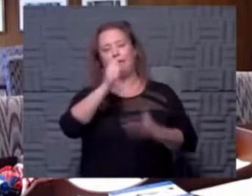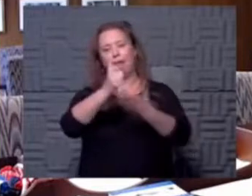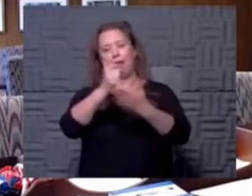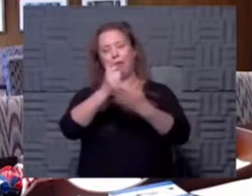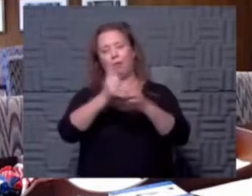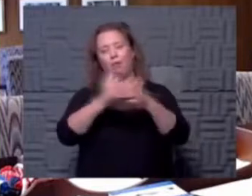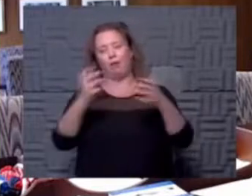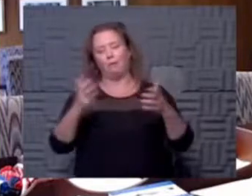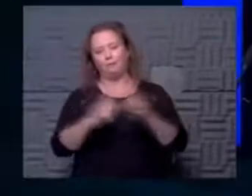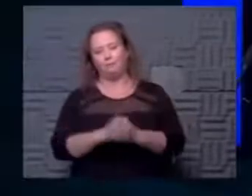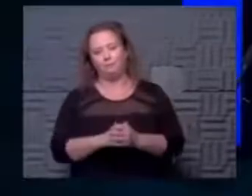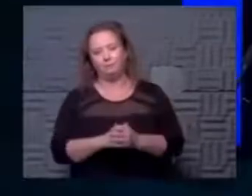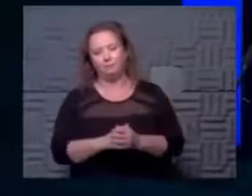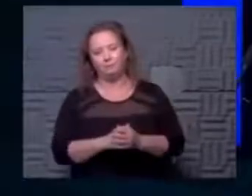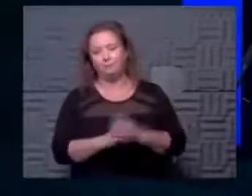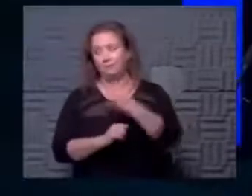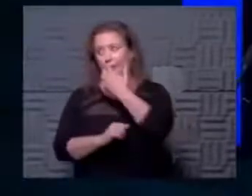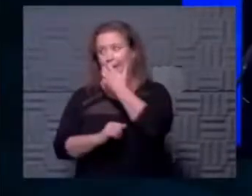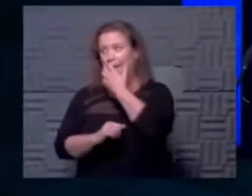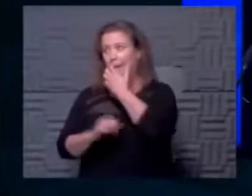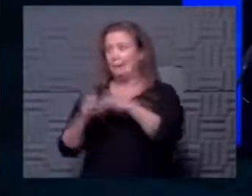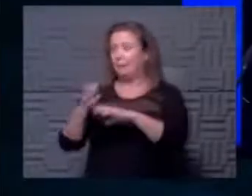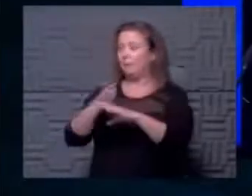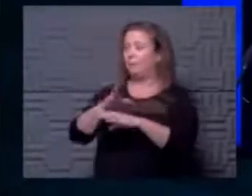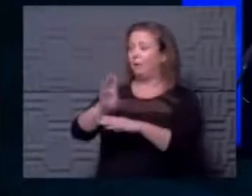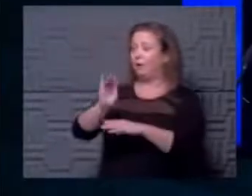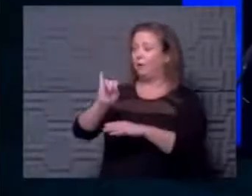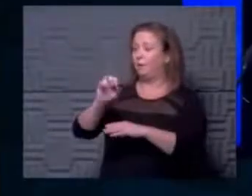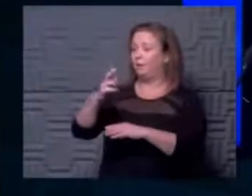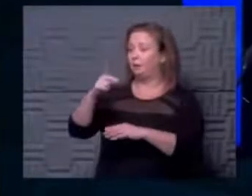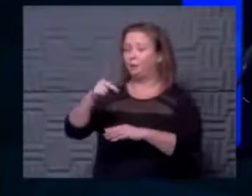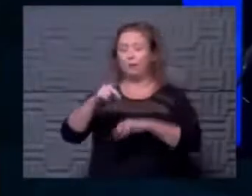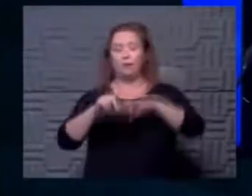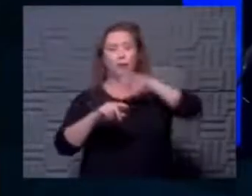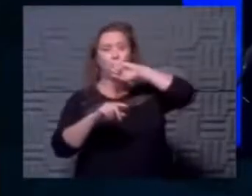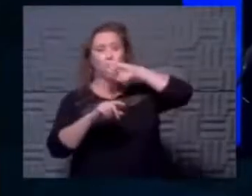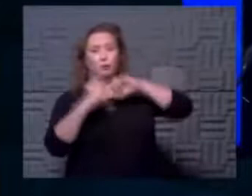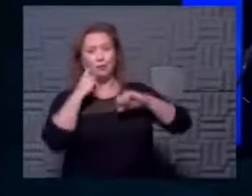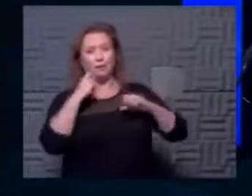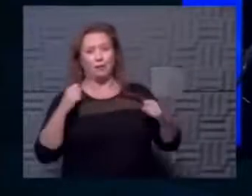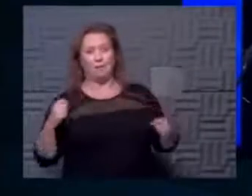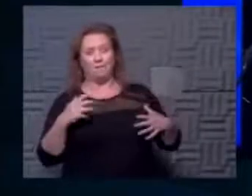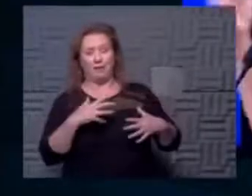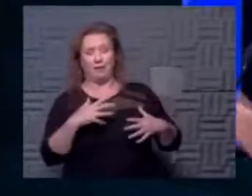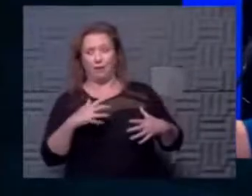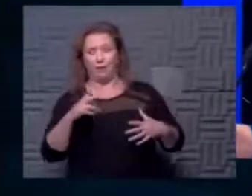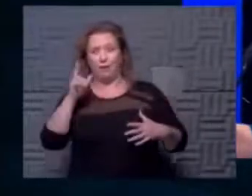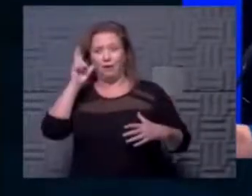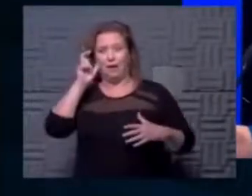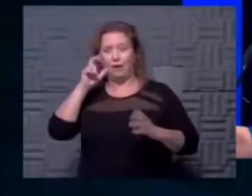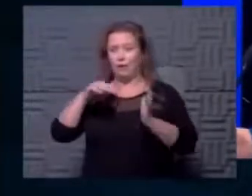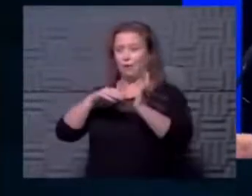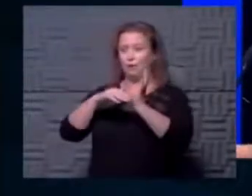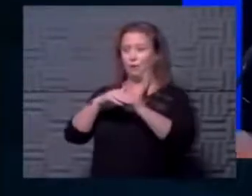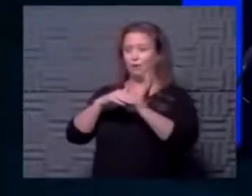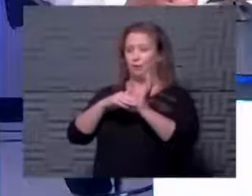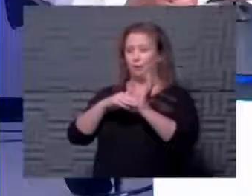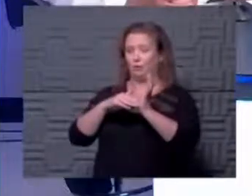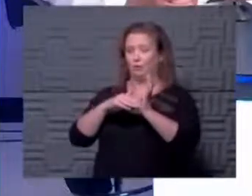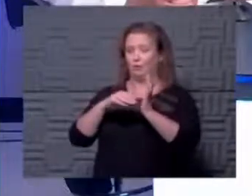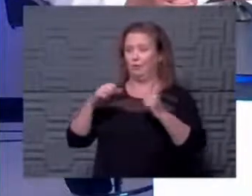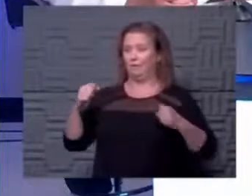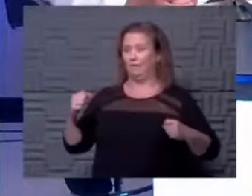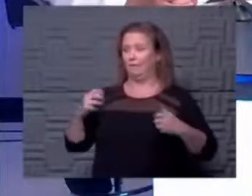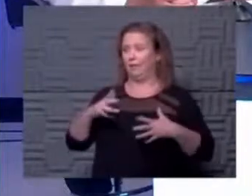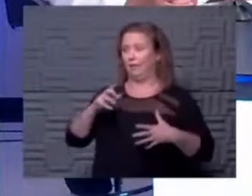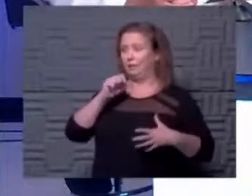you a whole lot. Before I go to Bishop Candia, the Archbishop mentioned fear, and I've heard doctors speak that fear is actually not